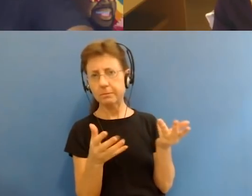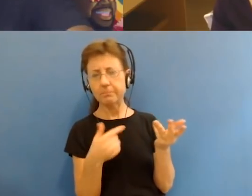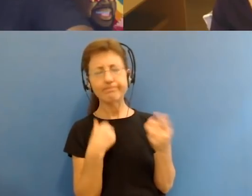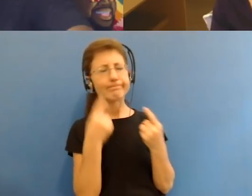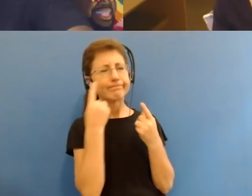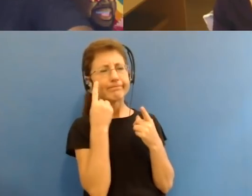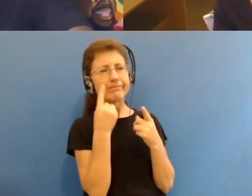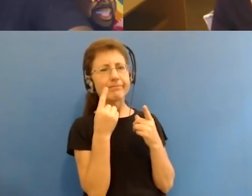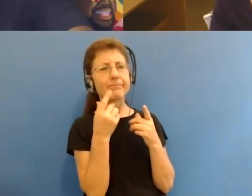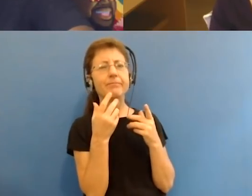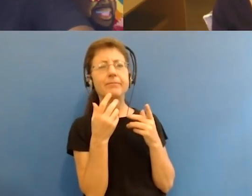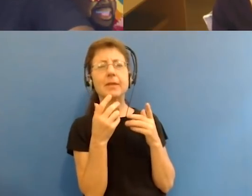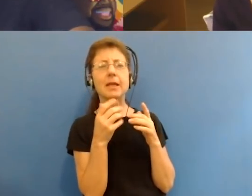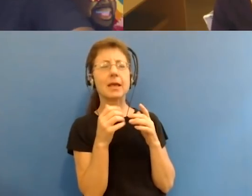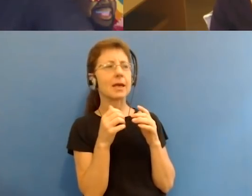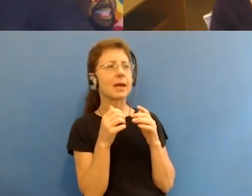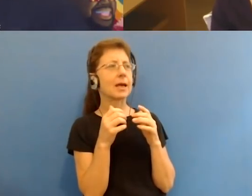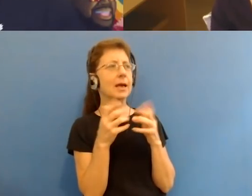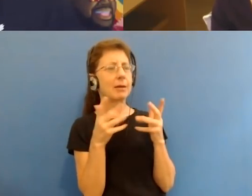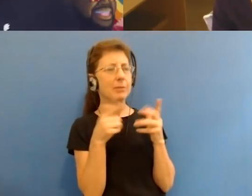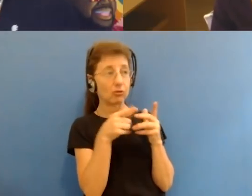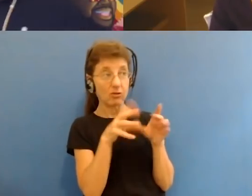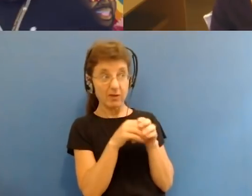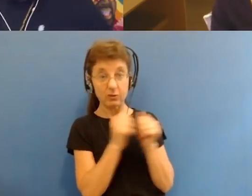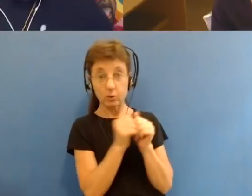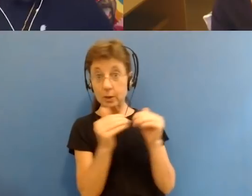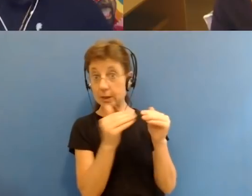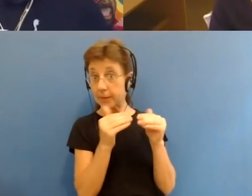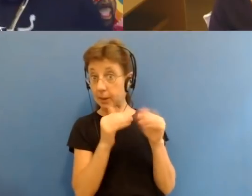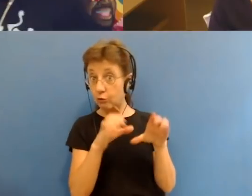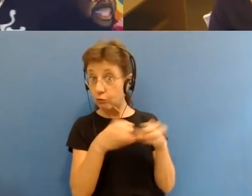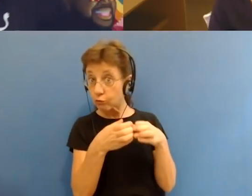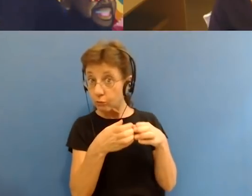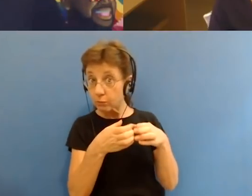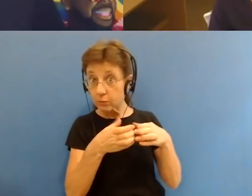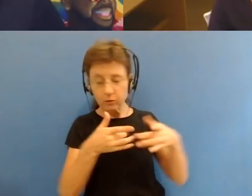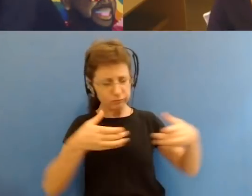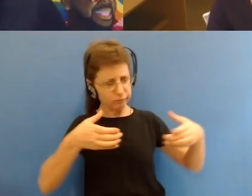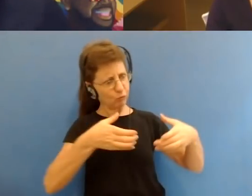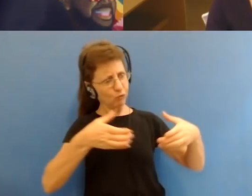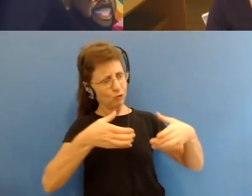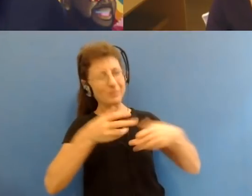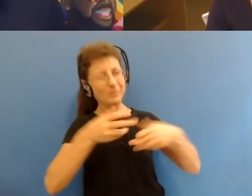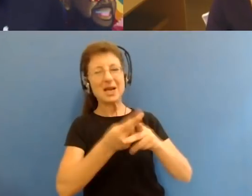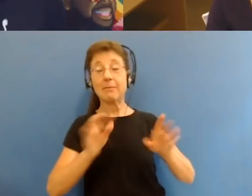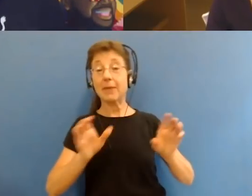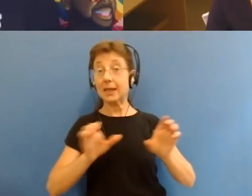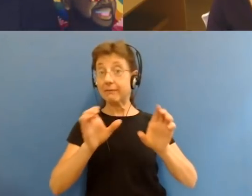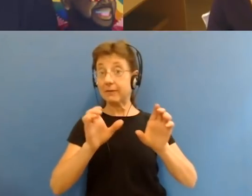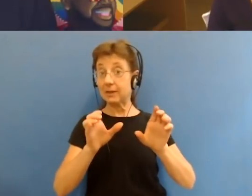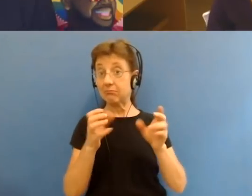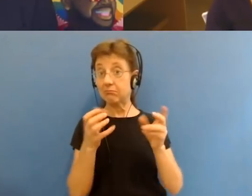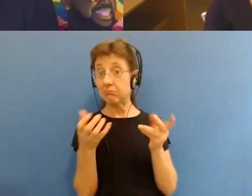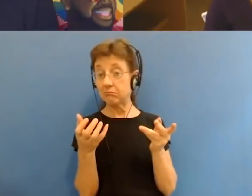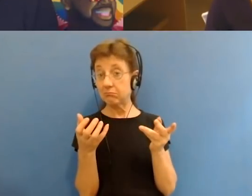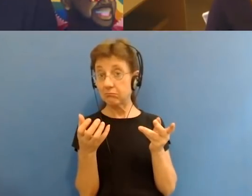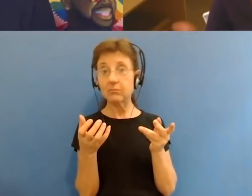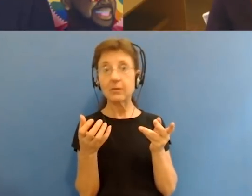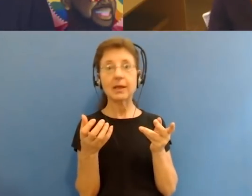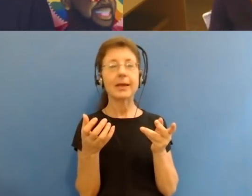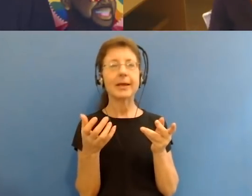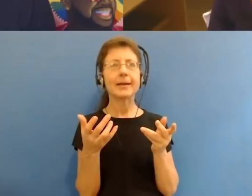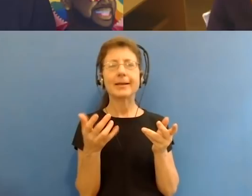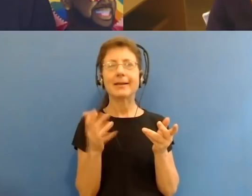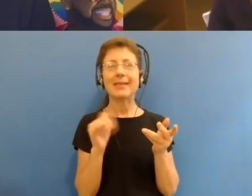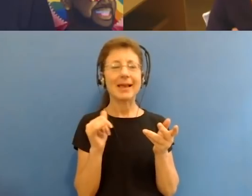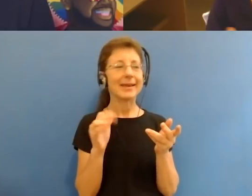involved you are in peer group, collective activities that in some way together, here we